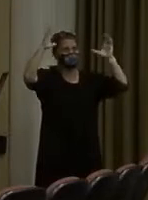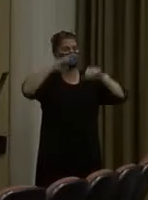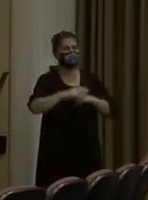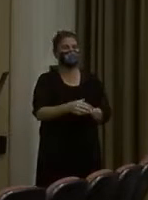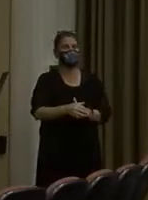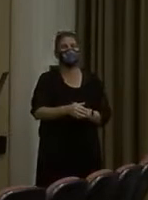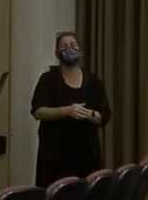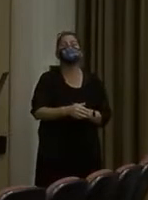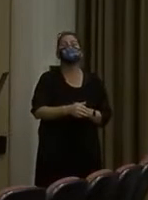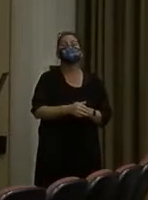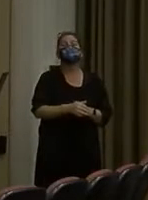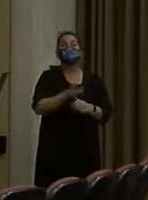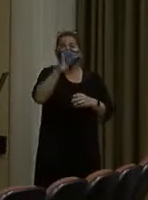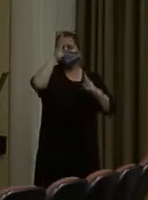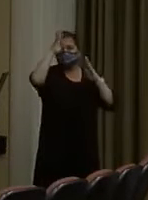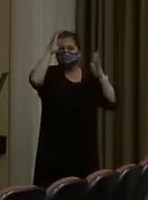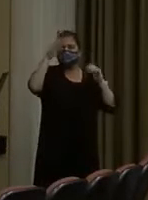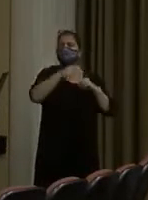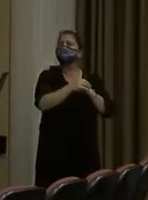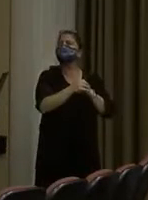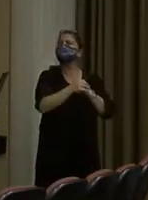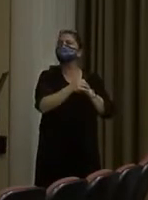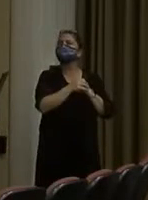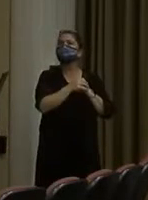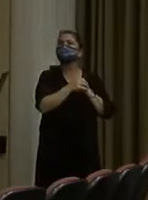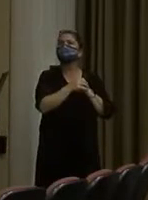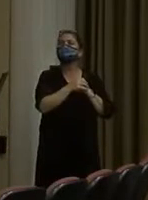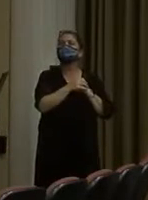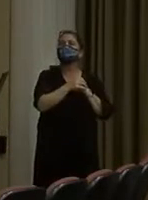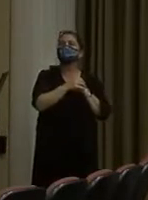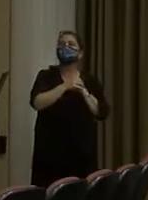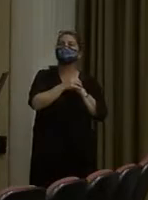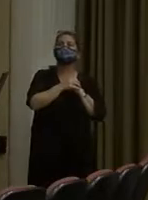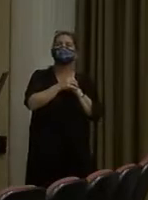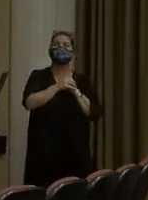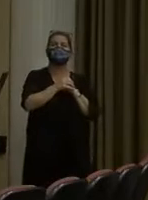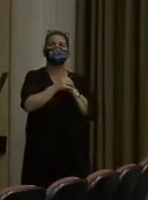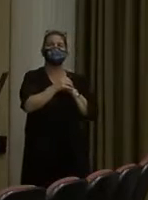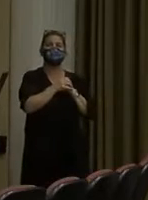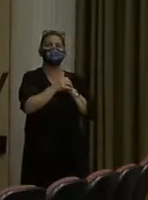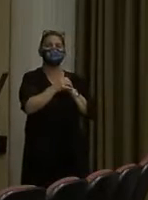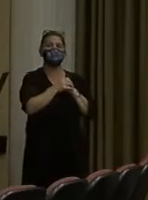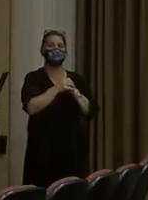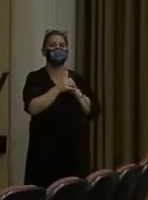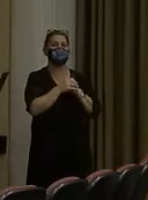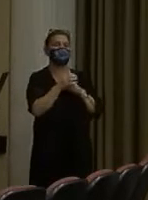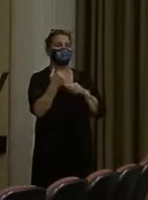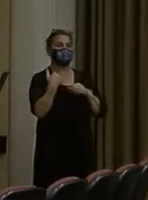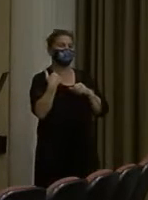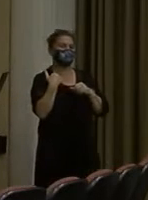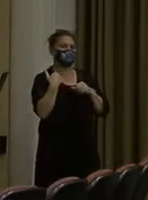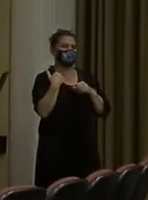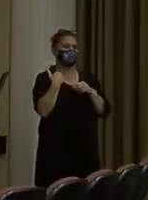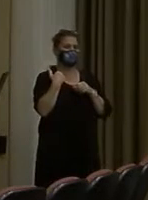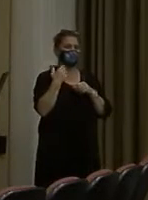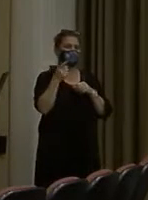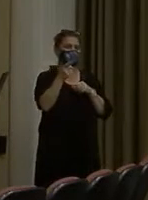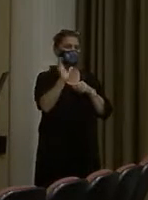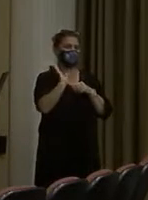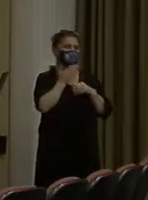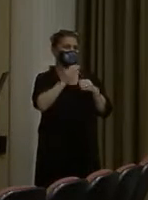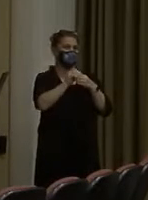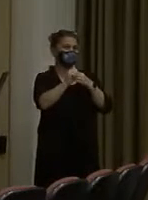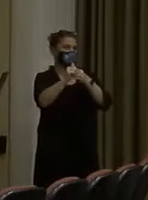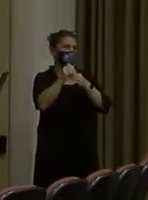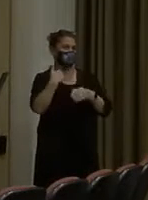bit. Imagine with me, okay? We're going to actually have President Poser take us. She'll be our leader